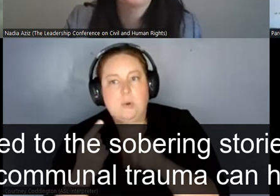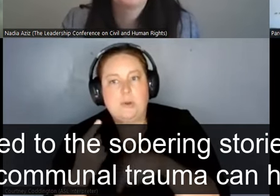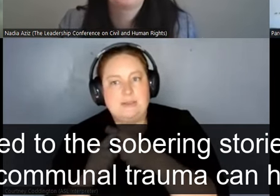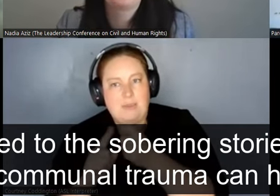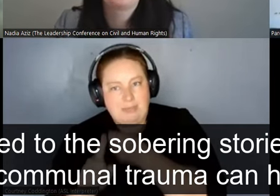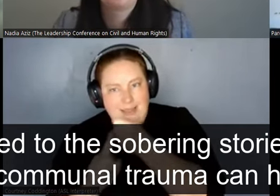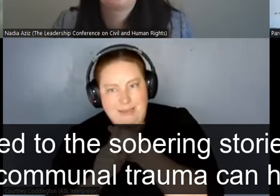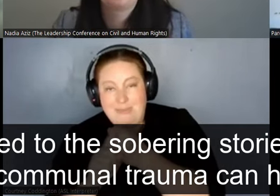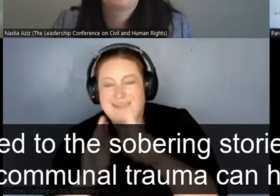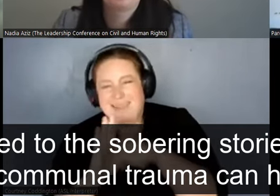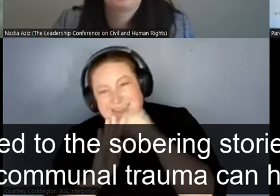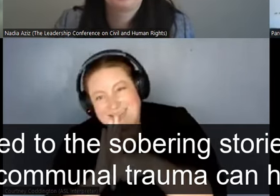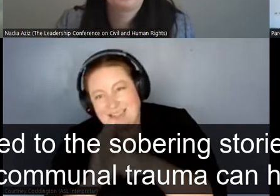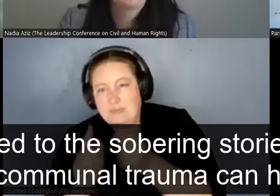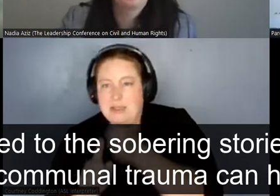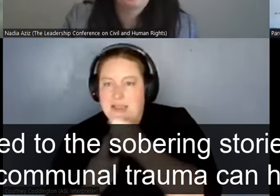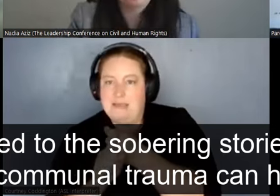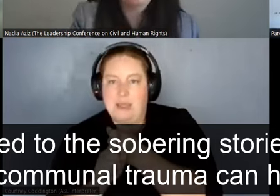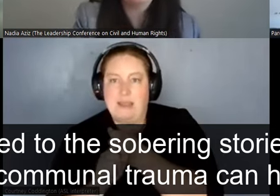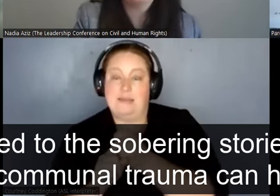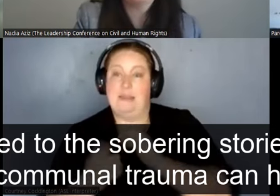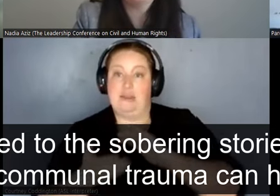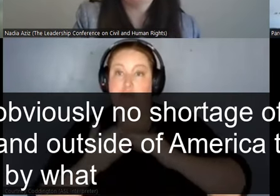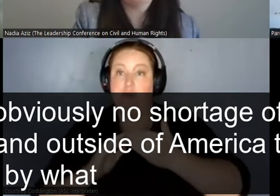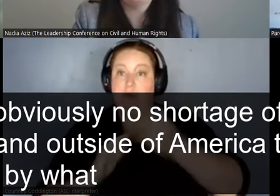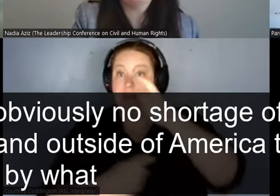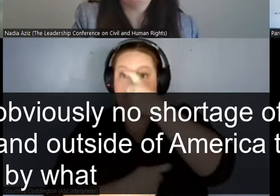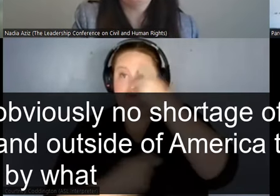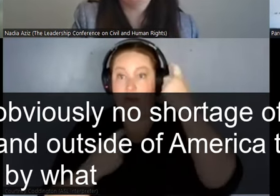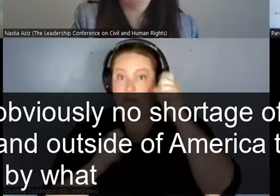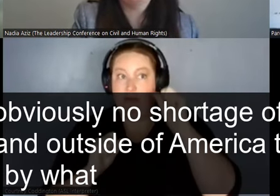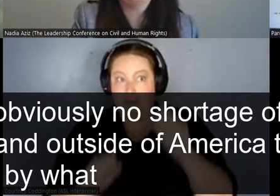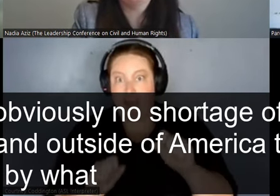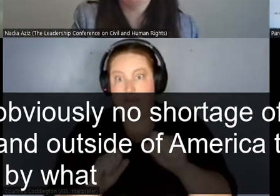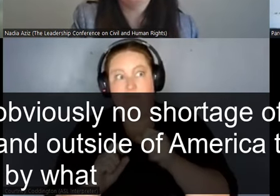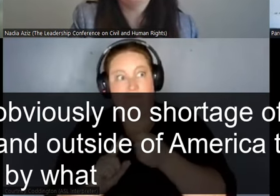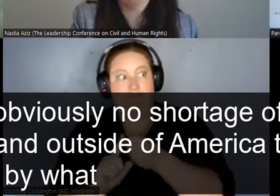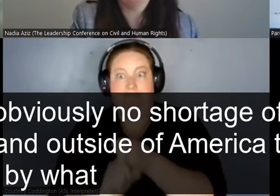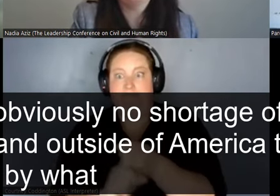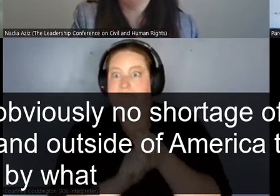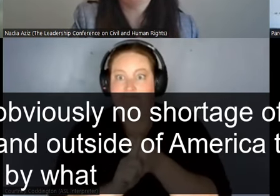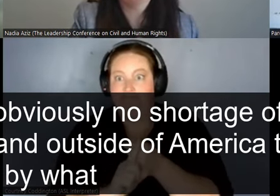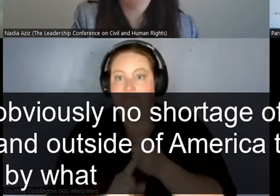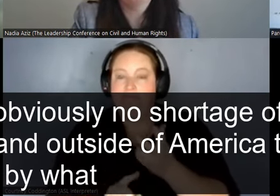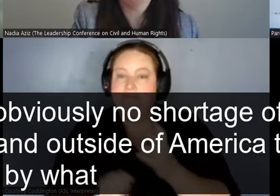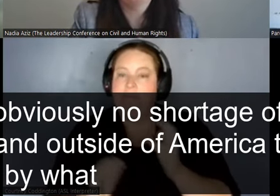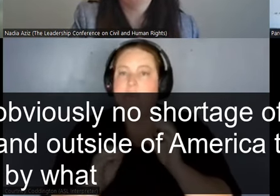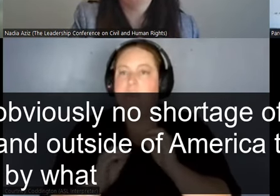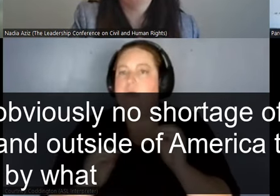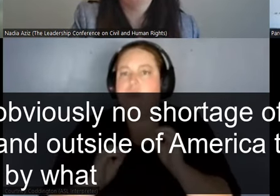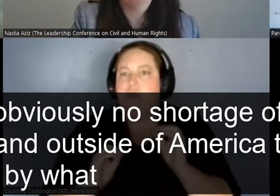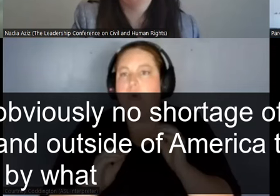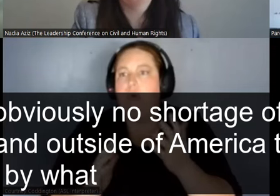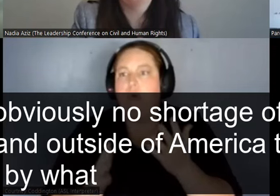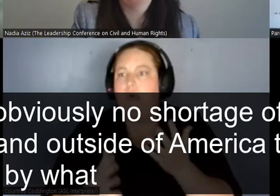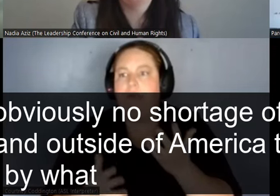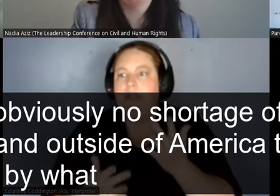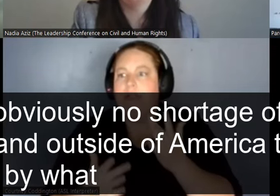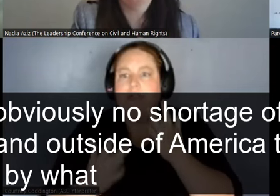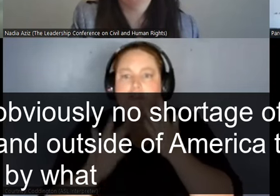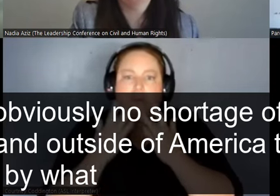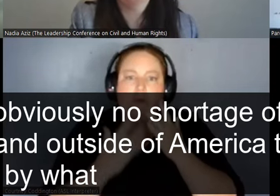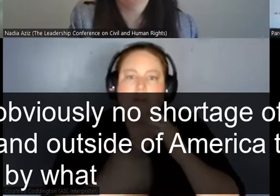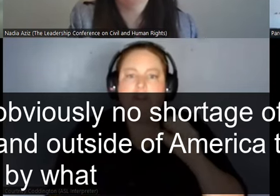deep impact that communal trauma can have. There's obviously no shortage of Sikhs